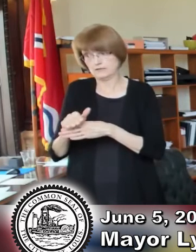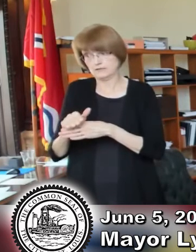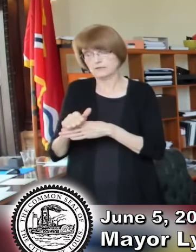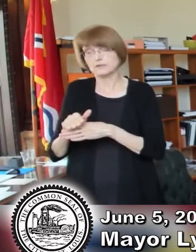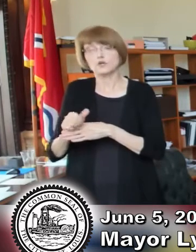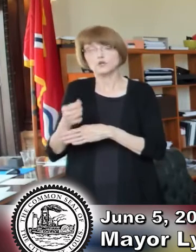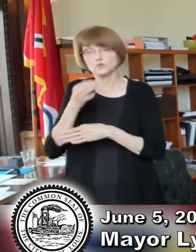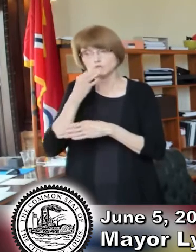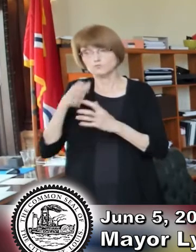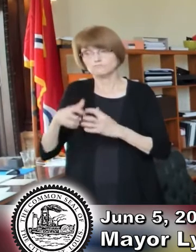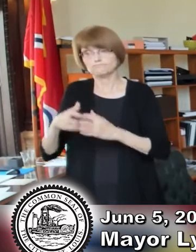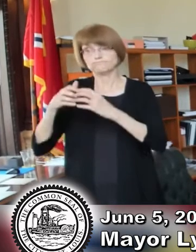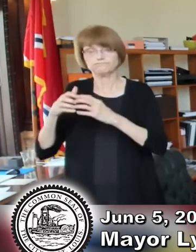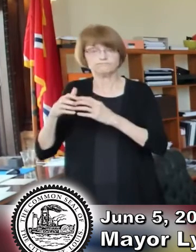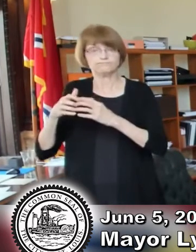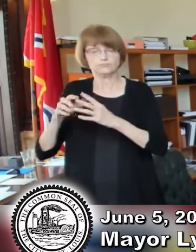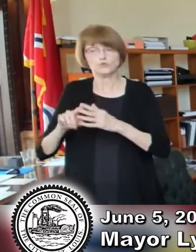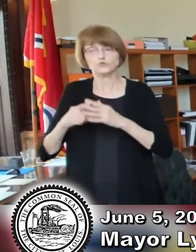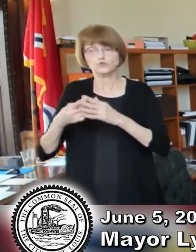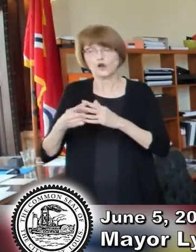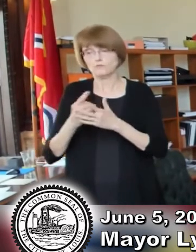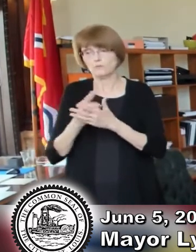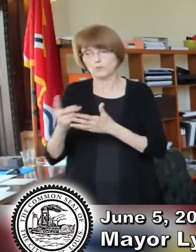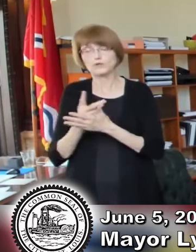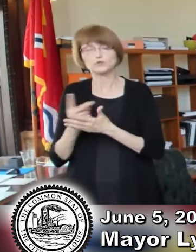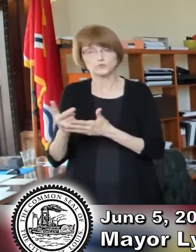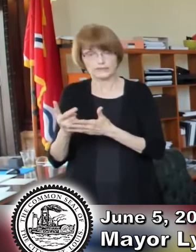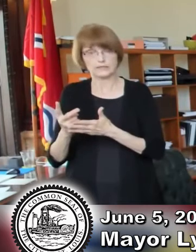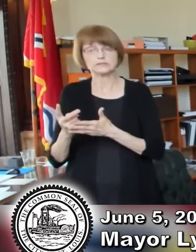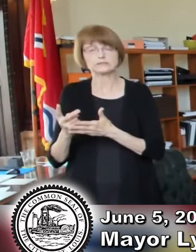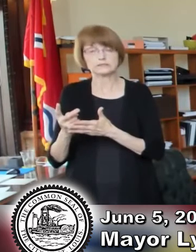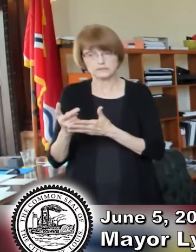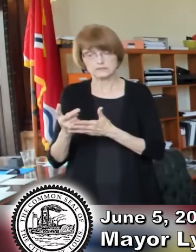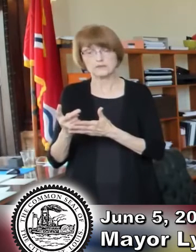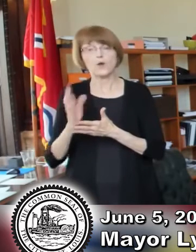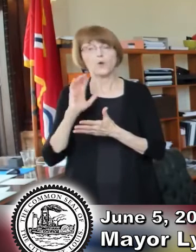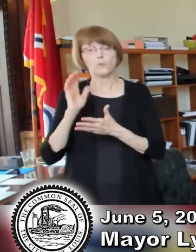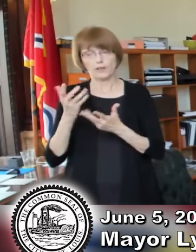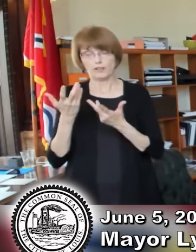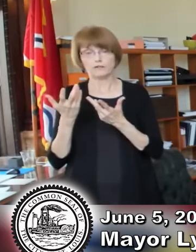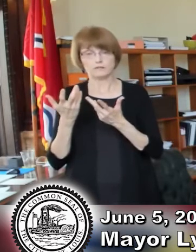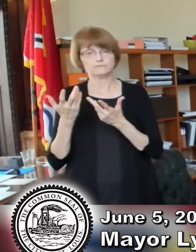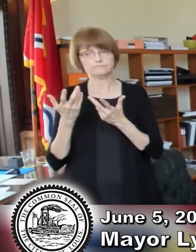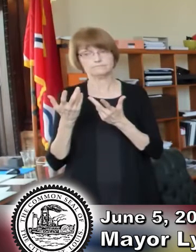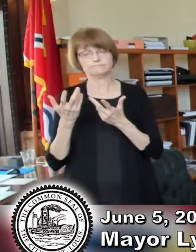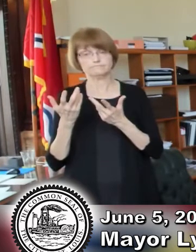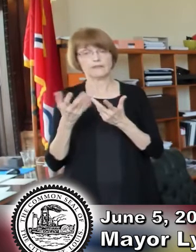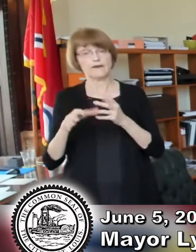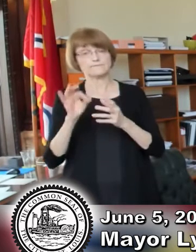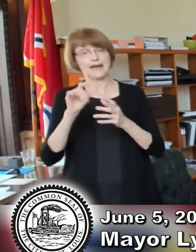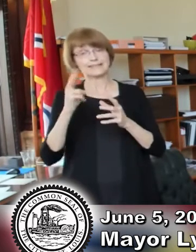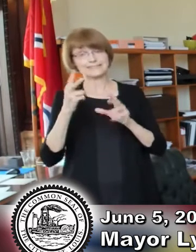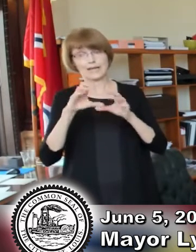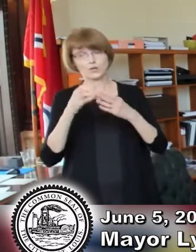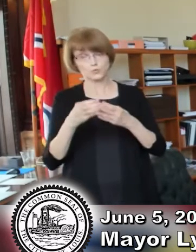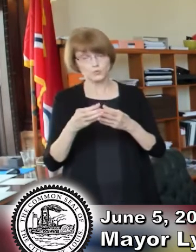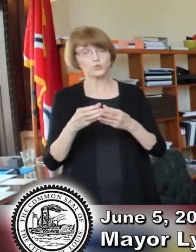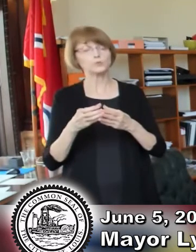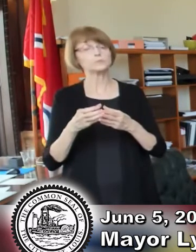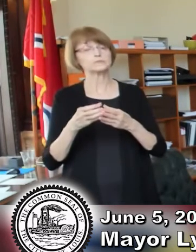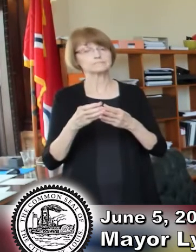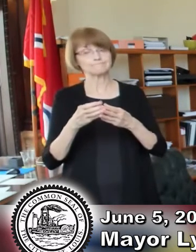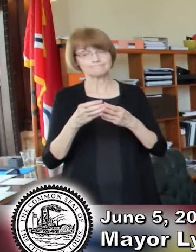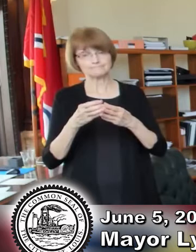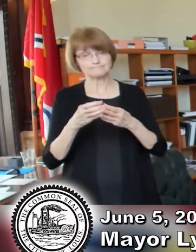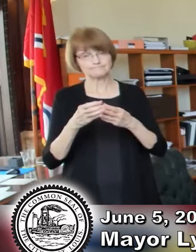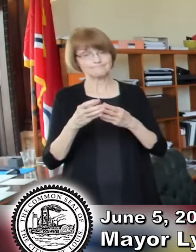we'll shortly, within a week or 2 weeks, we will be awarding a second contract for a second group to work in another neighborhood.